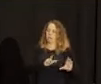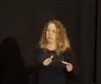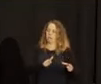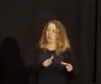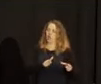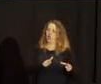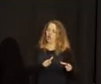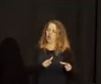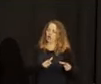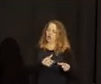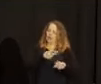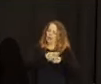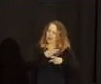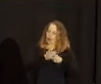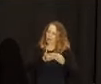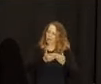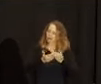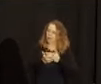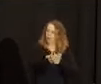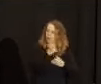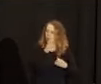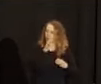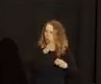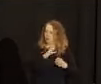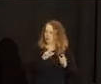and carry them forward?